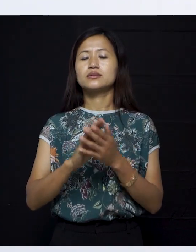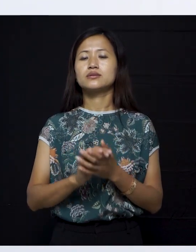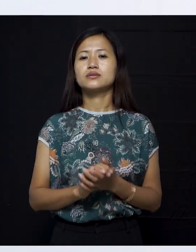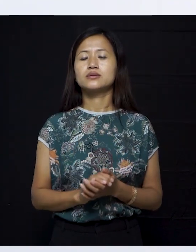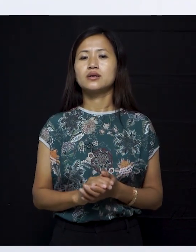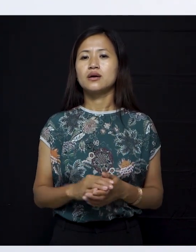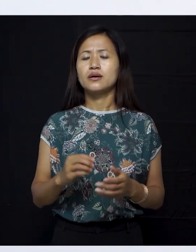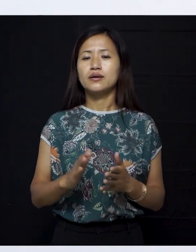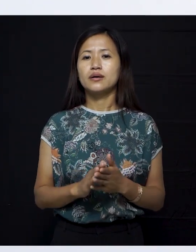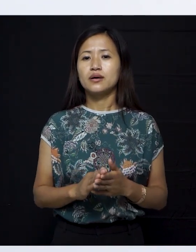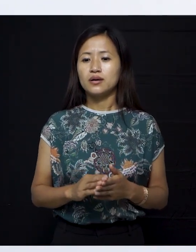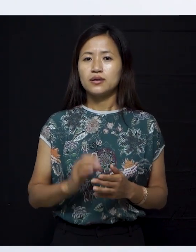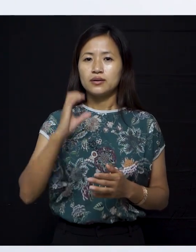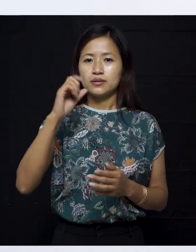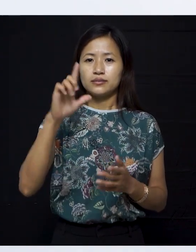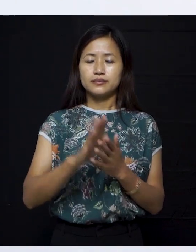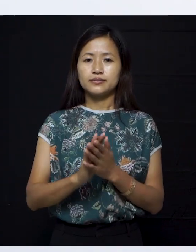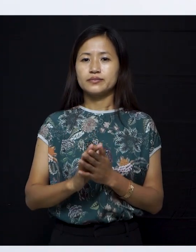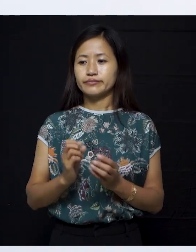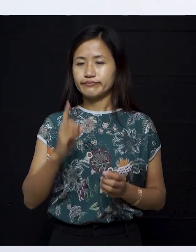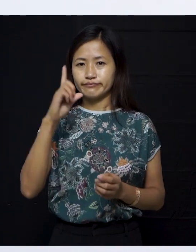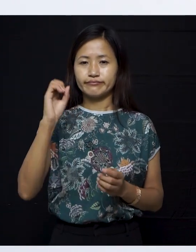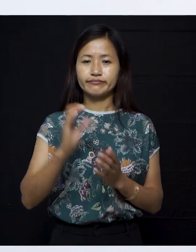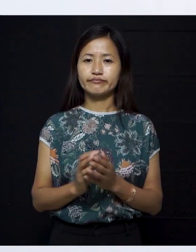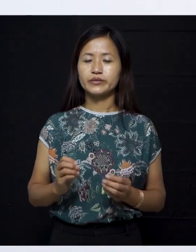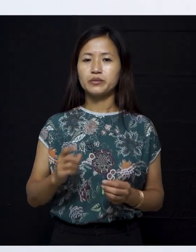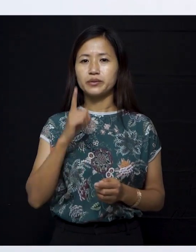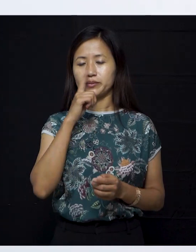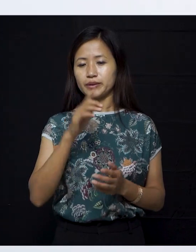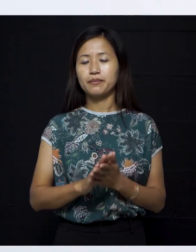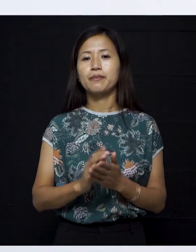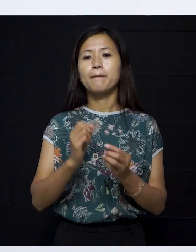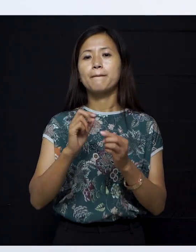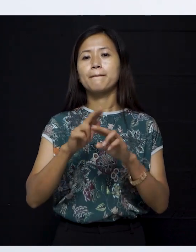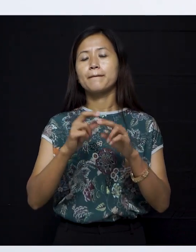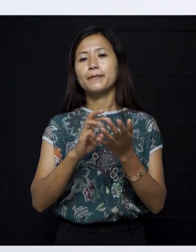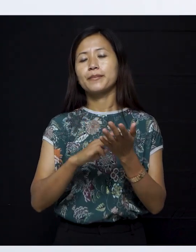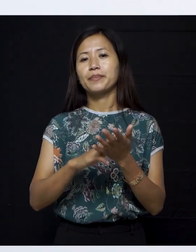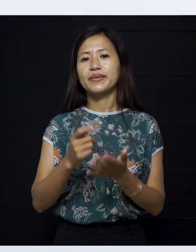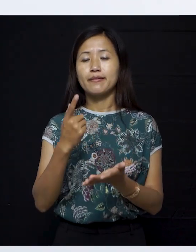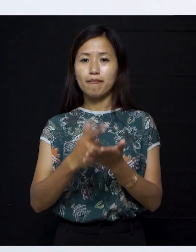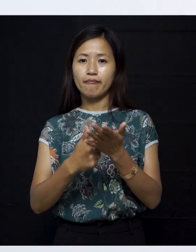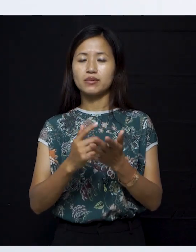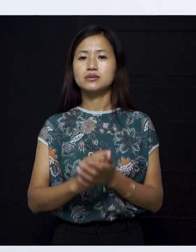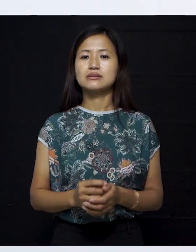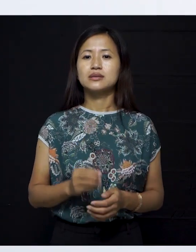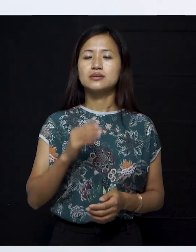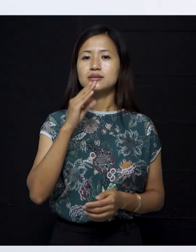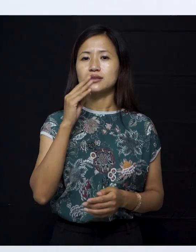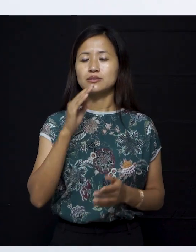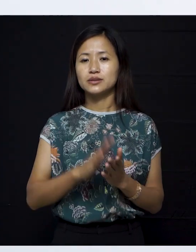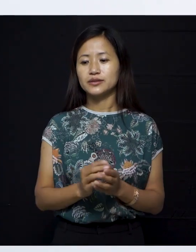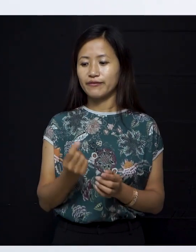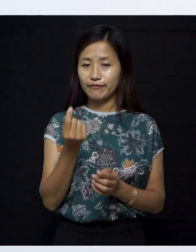and clauses, and by class 10, now you must be a master in that, right? So in order to help you to be a master, I'm going to explain it in